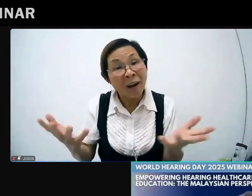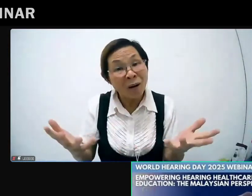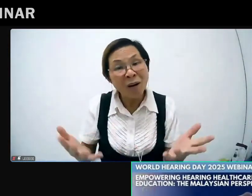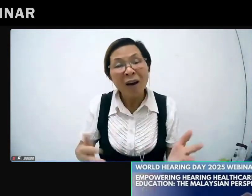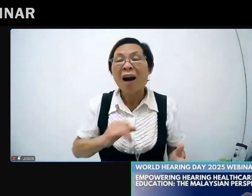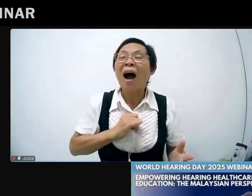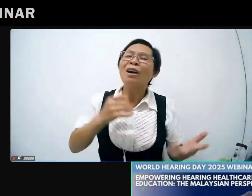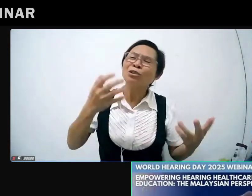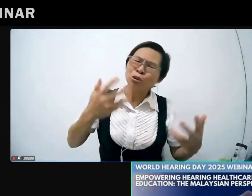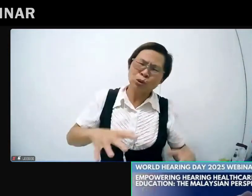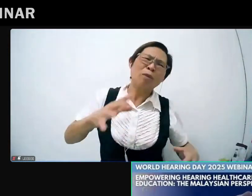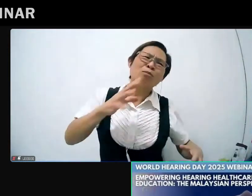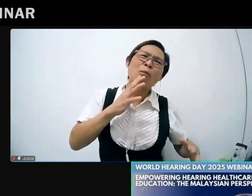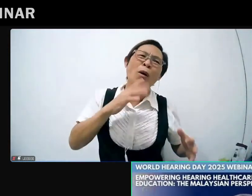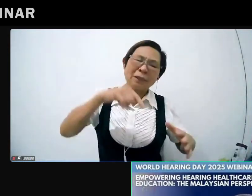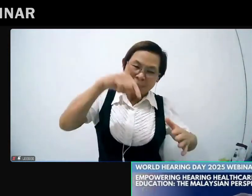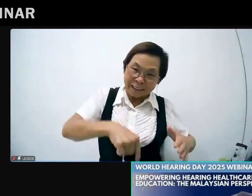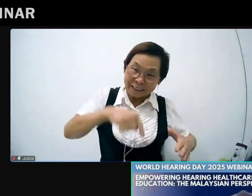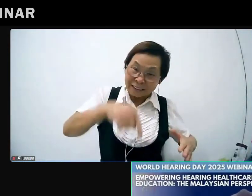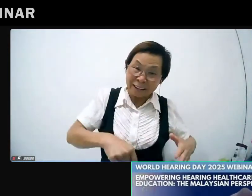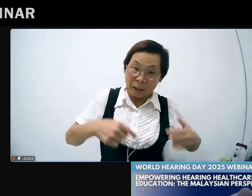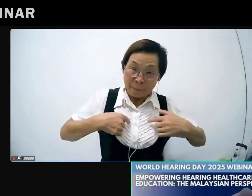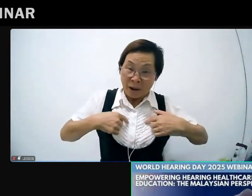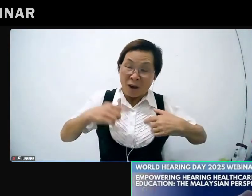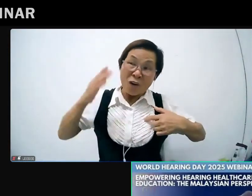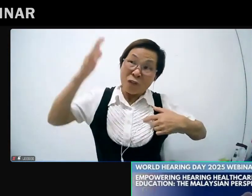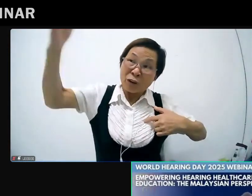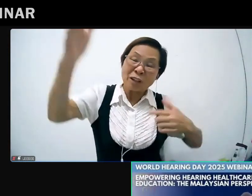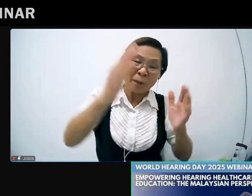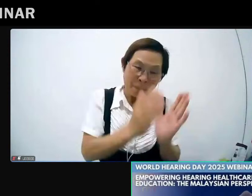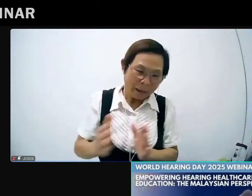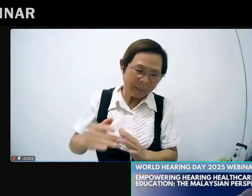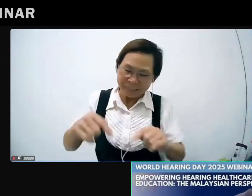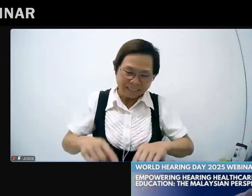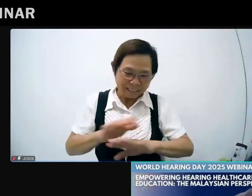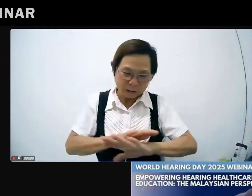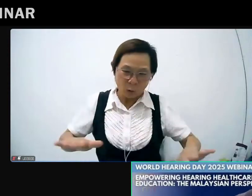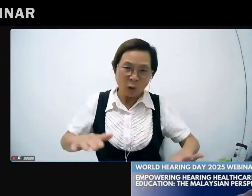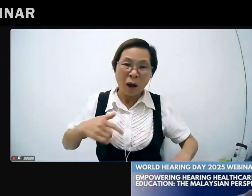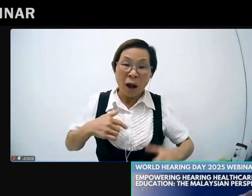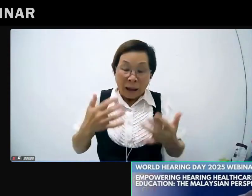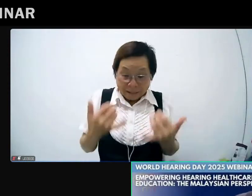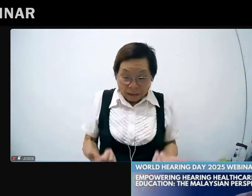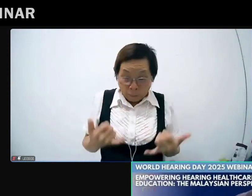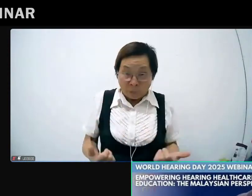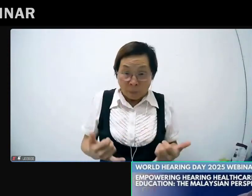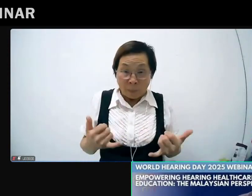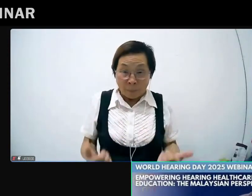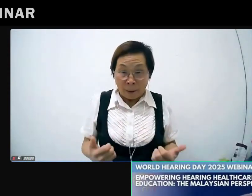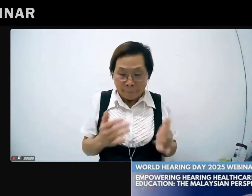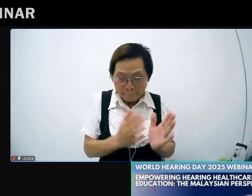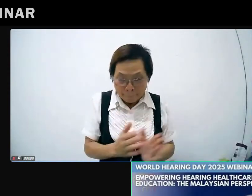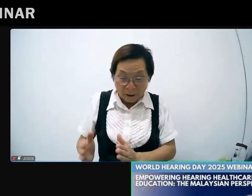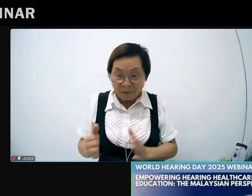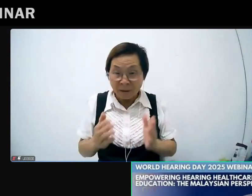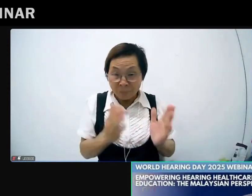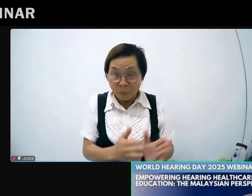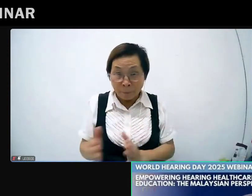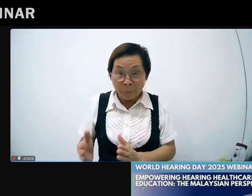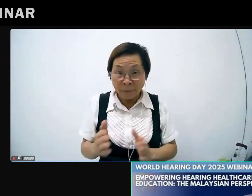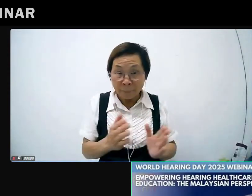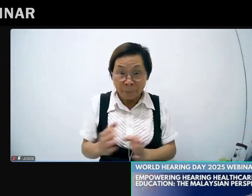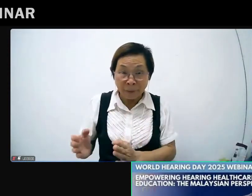mentioned, this is not my future planning. Our immediate plan with SEAMEO SEN